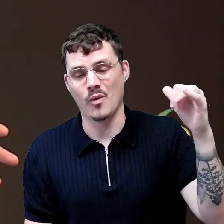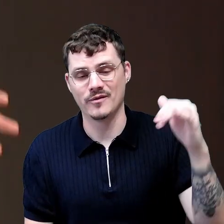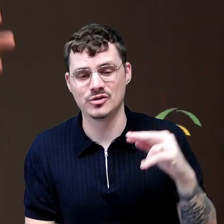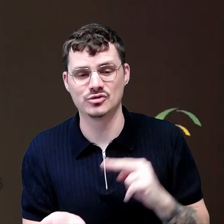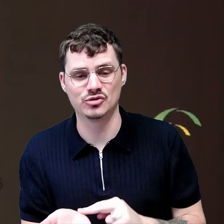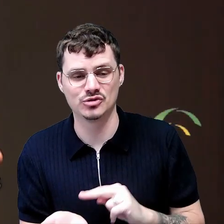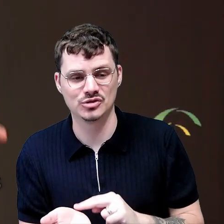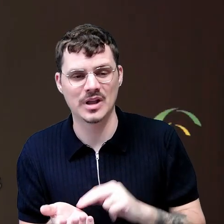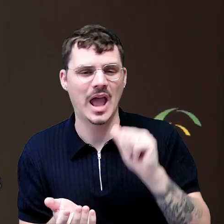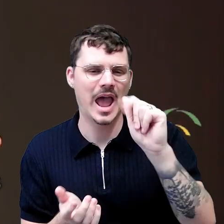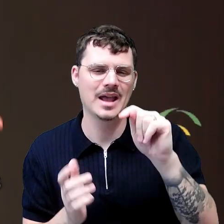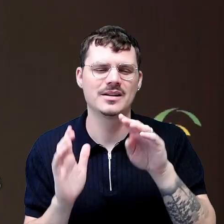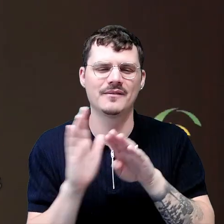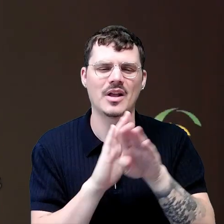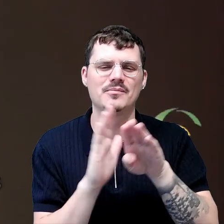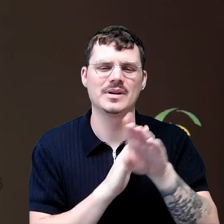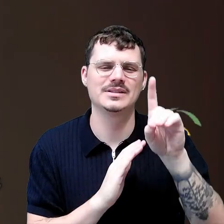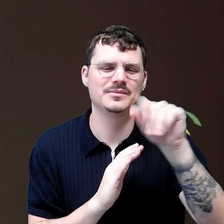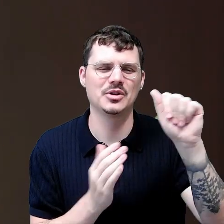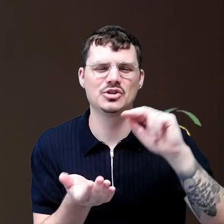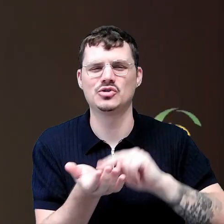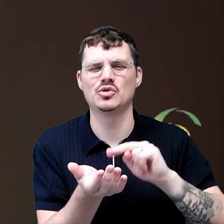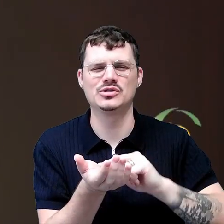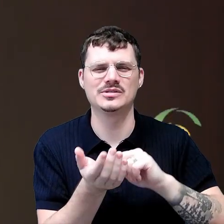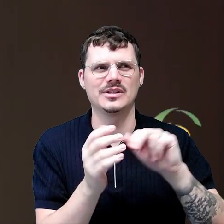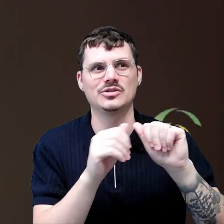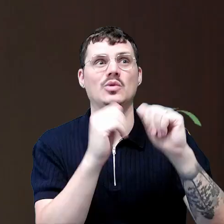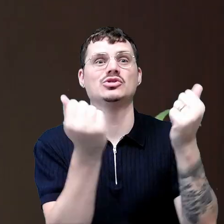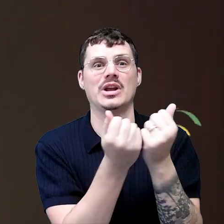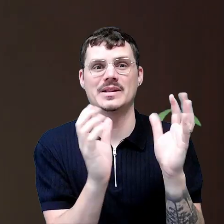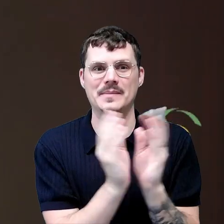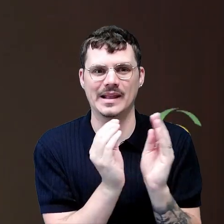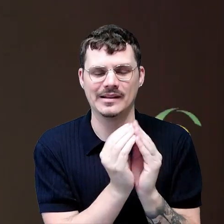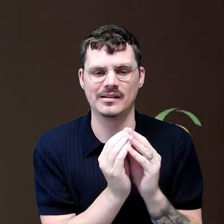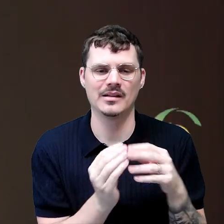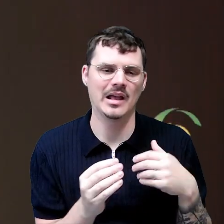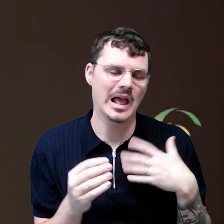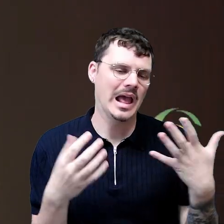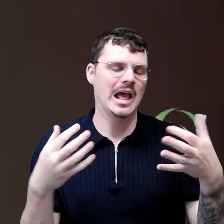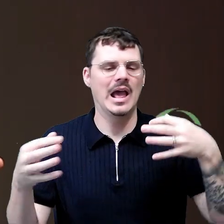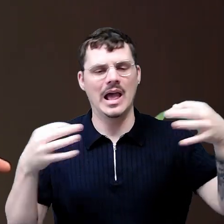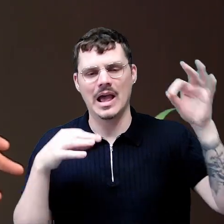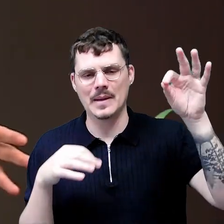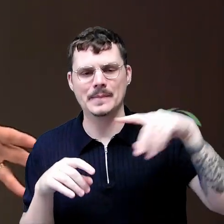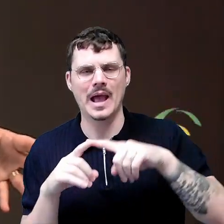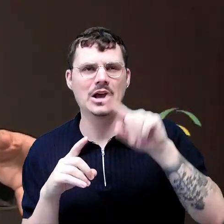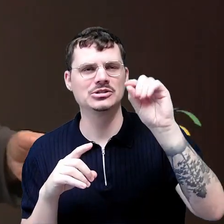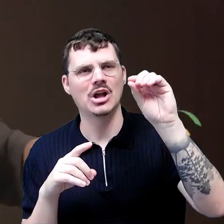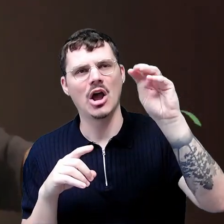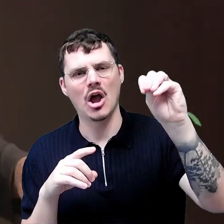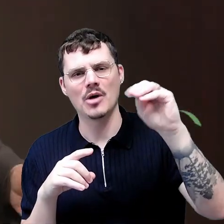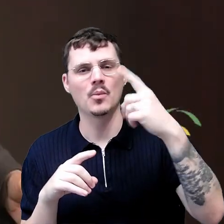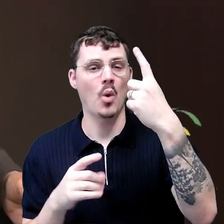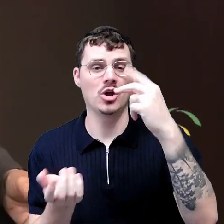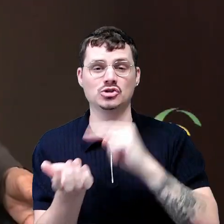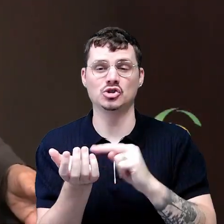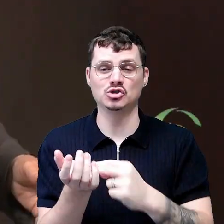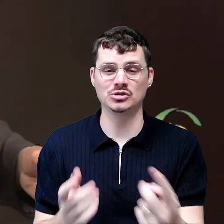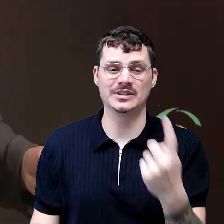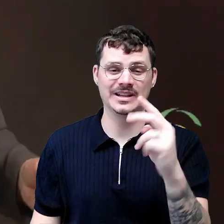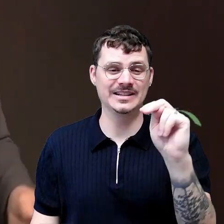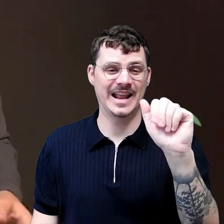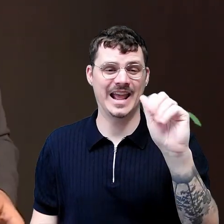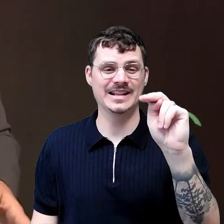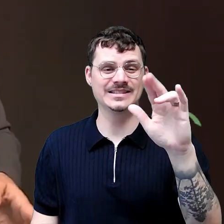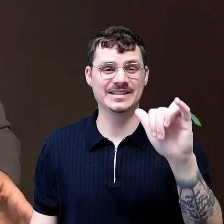nurses at the Developmental Disabilities Nurses Association meeting. And I was talking a little bit about Tom, and Nurse Nancy